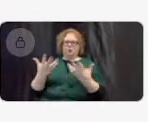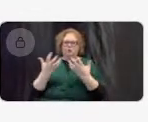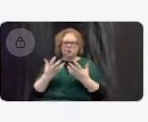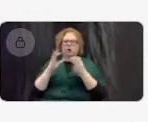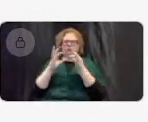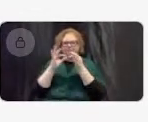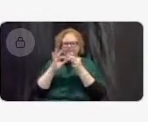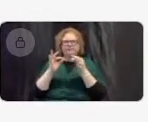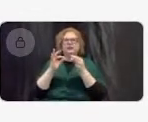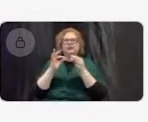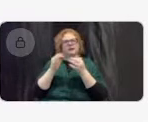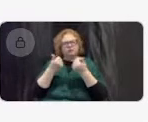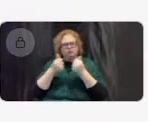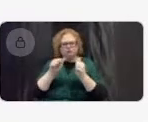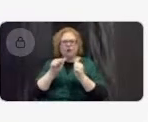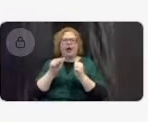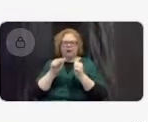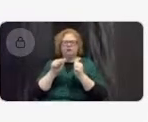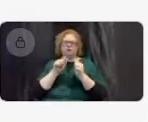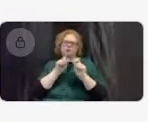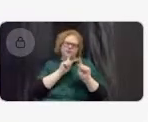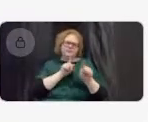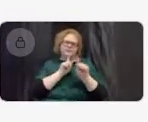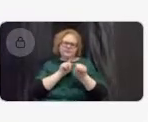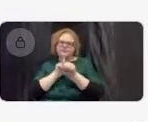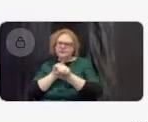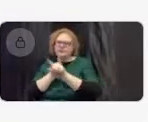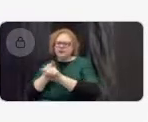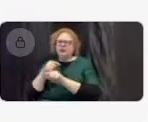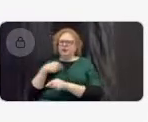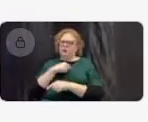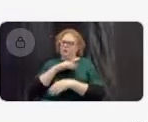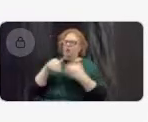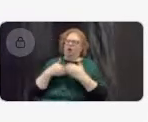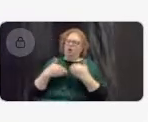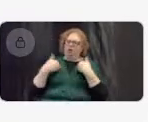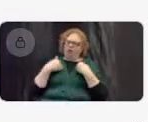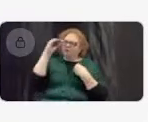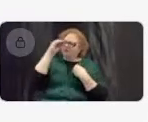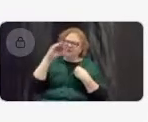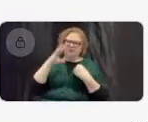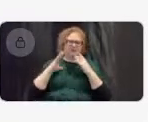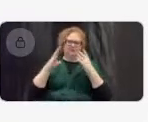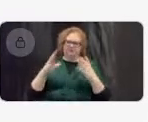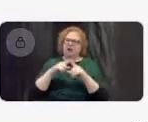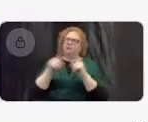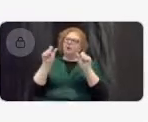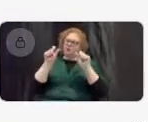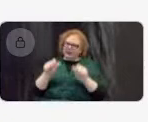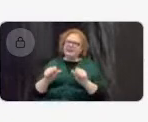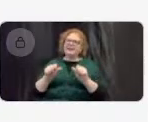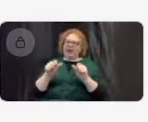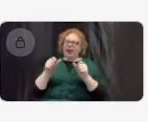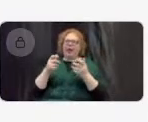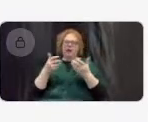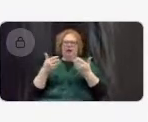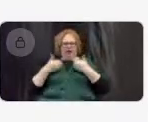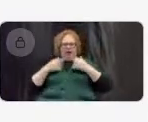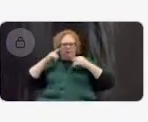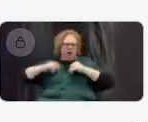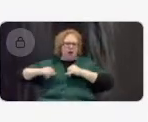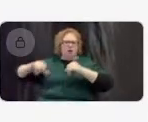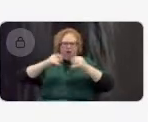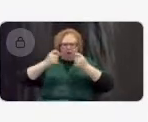we can. There are room for all of us to have different opinions and find common ground and compromise. With that being said, if it's okay, I'd like to read